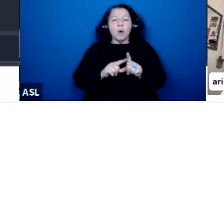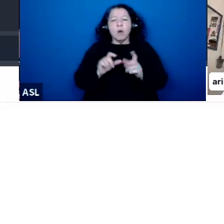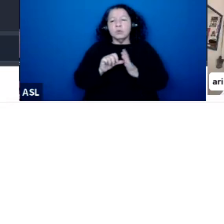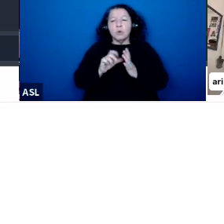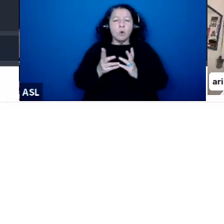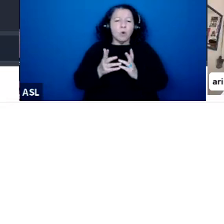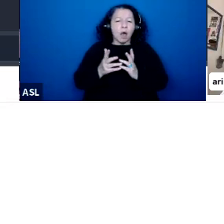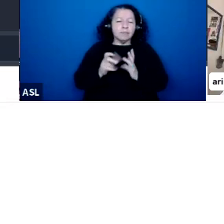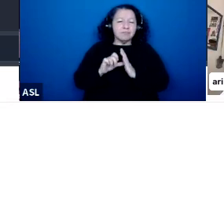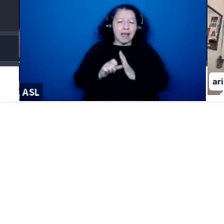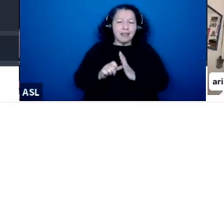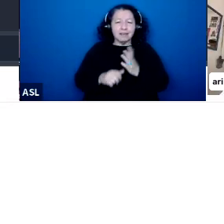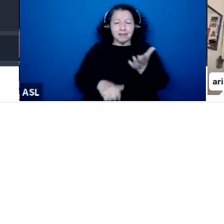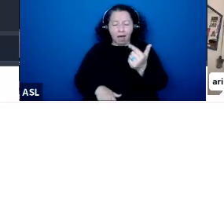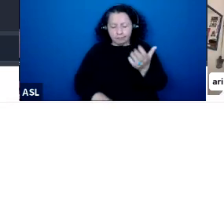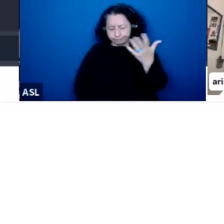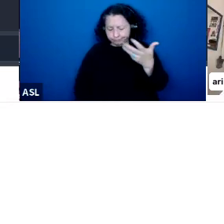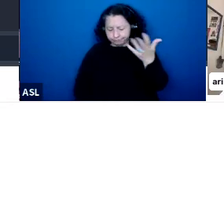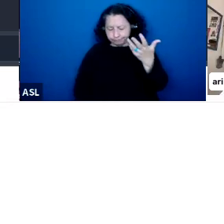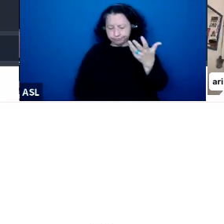And we also highlight that